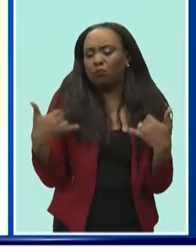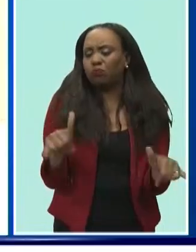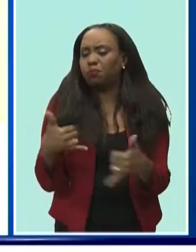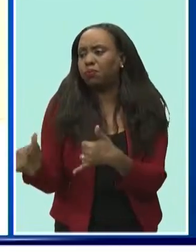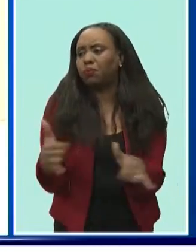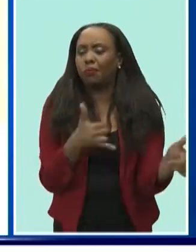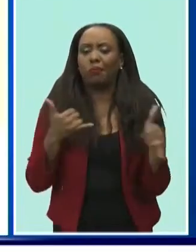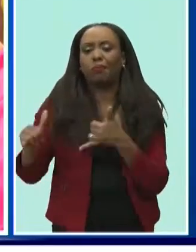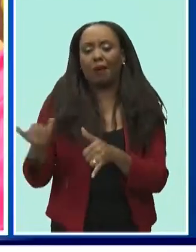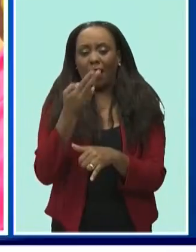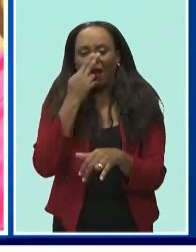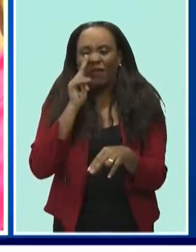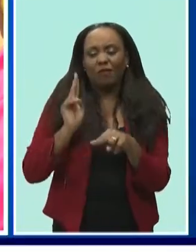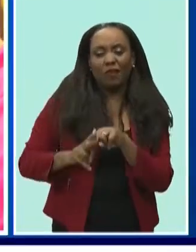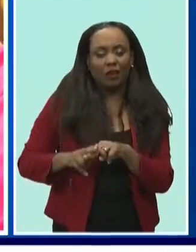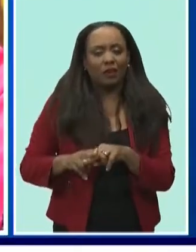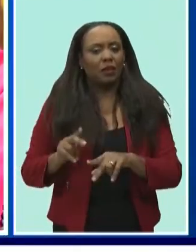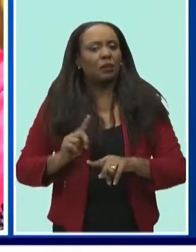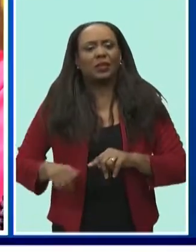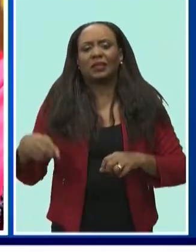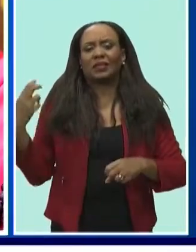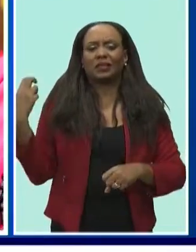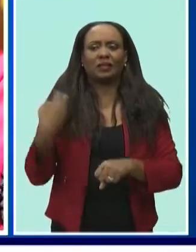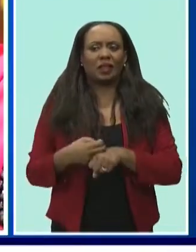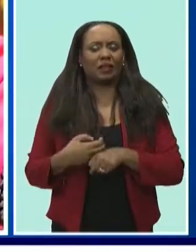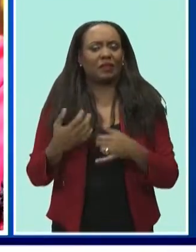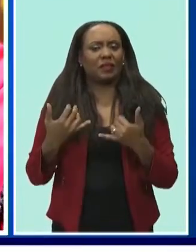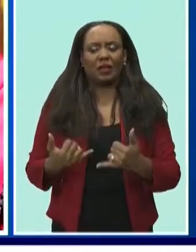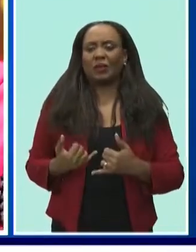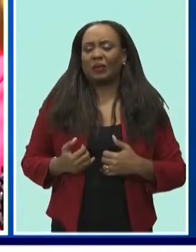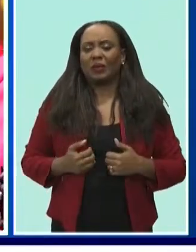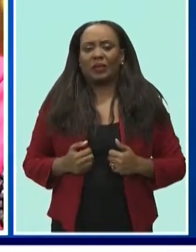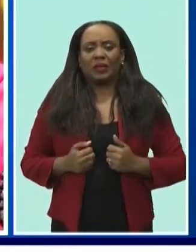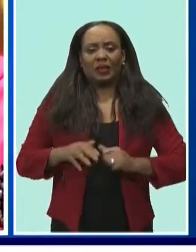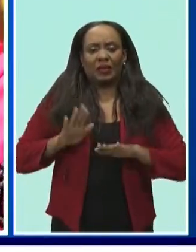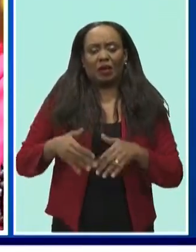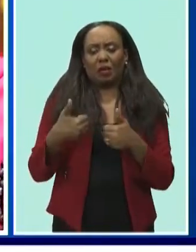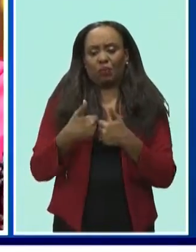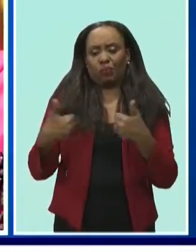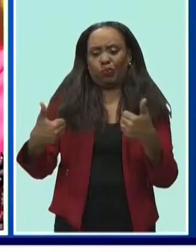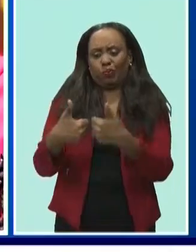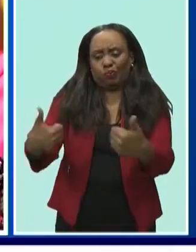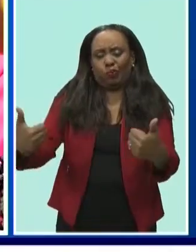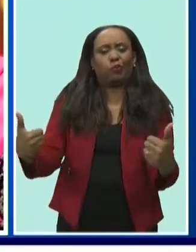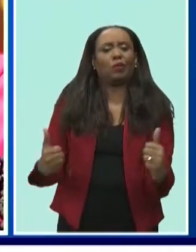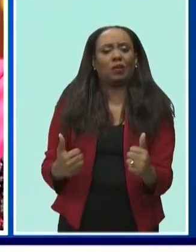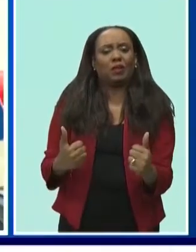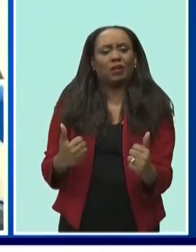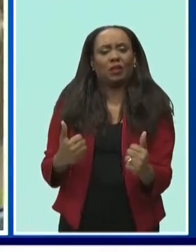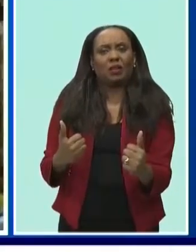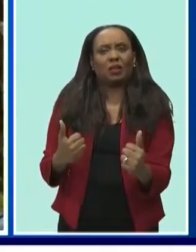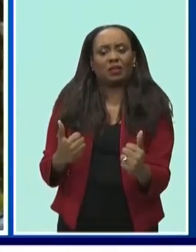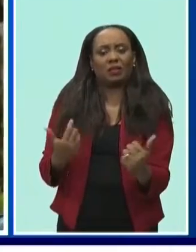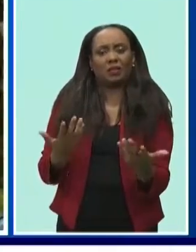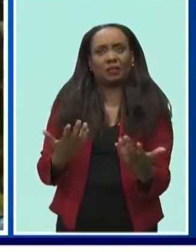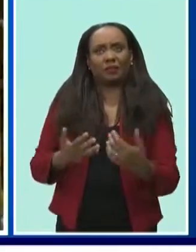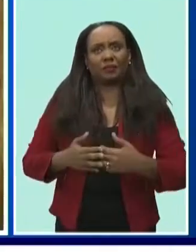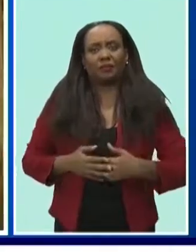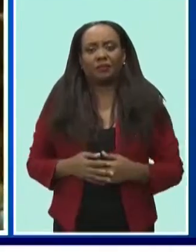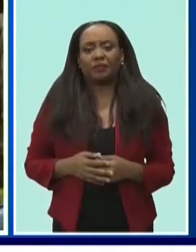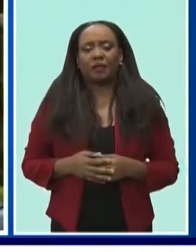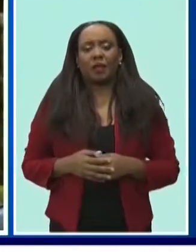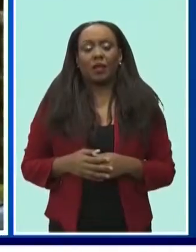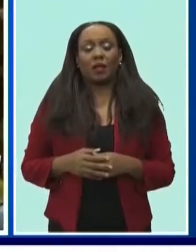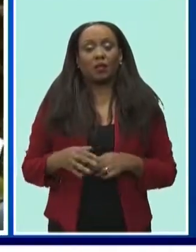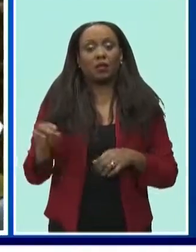fun. So it can be hard for the children now that knowing that these children go separate now and go elsewhere and live until the house finish. MP for